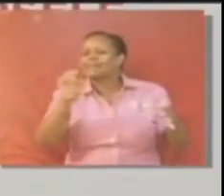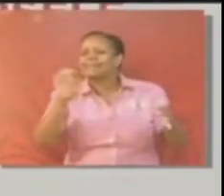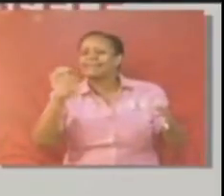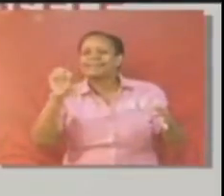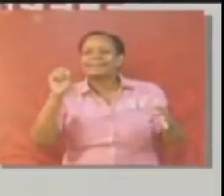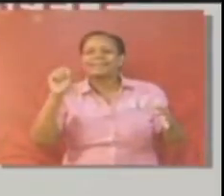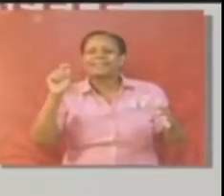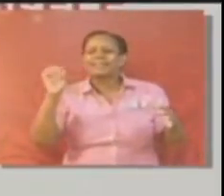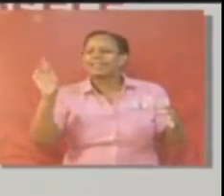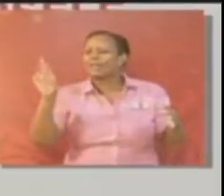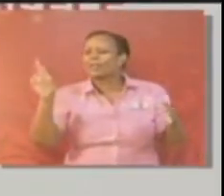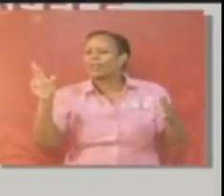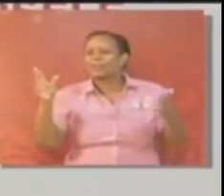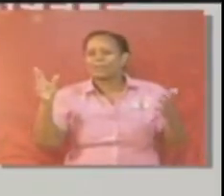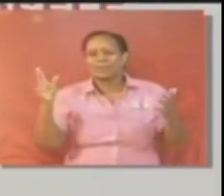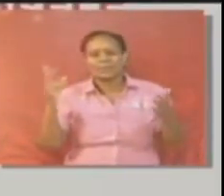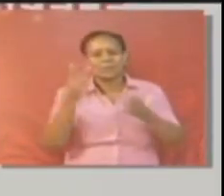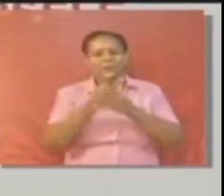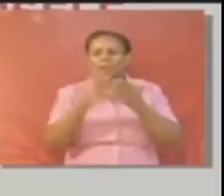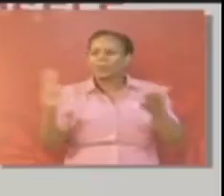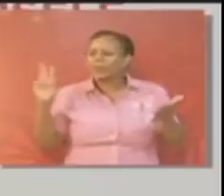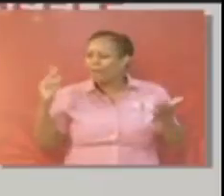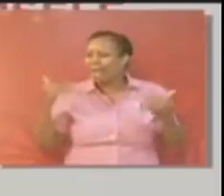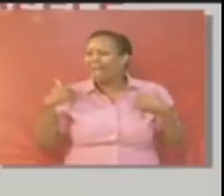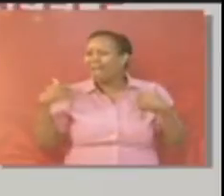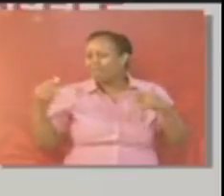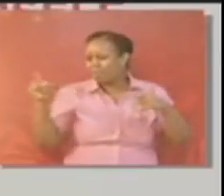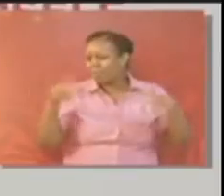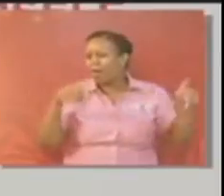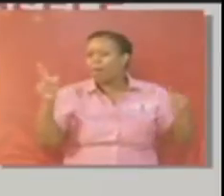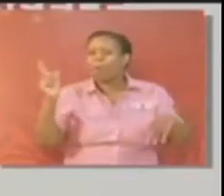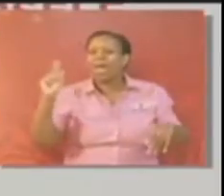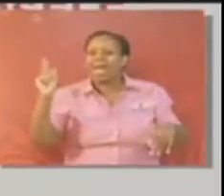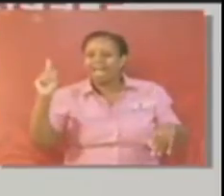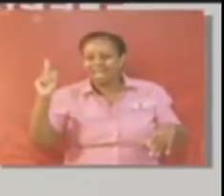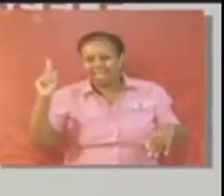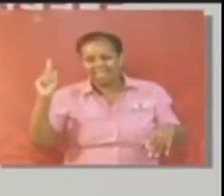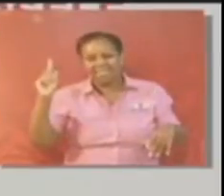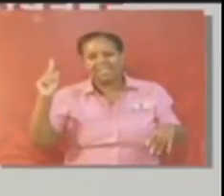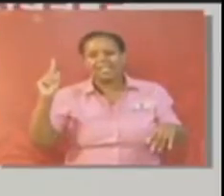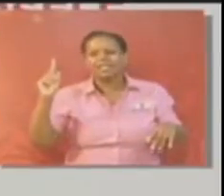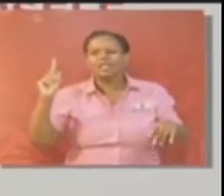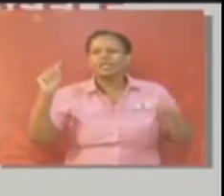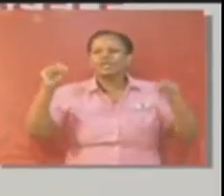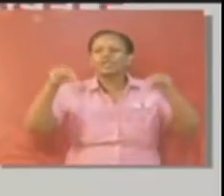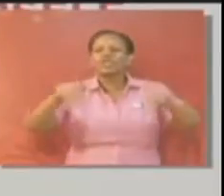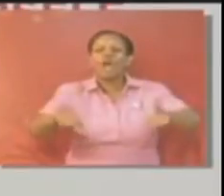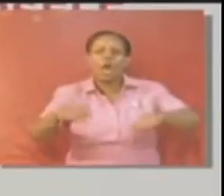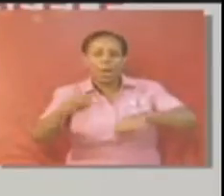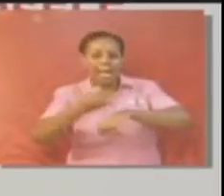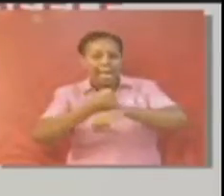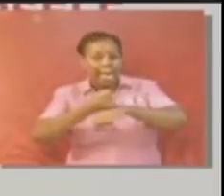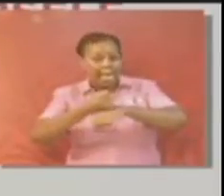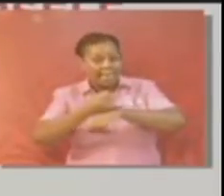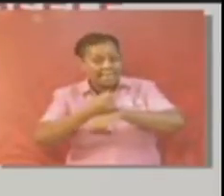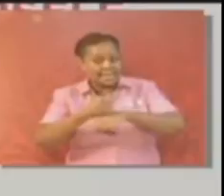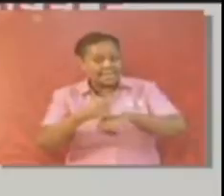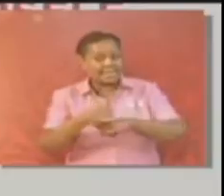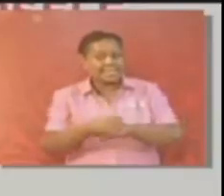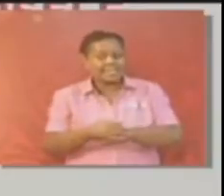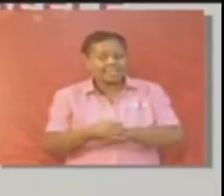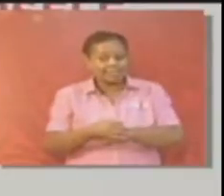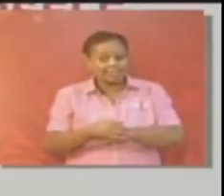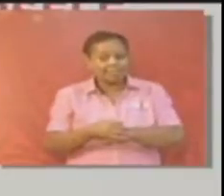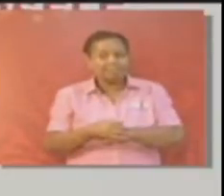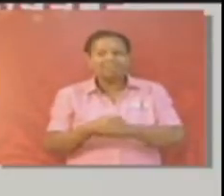We know about it, the same way we know about these 3 parties in Tobago. Every socio-economic group has